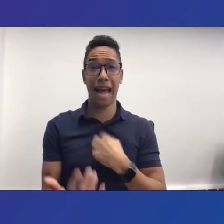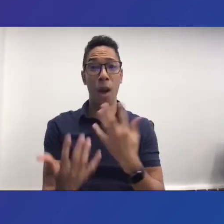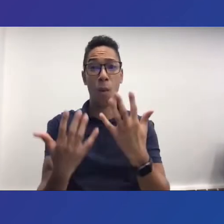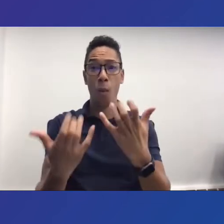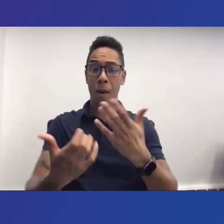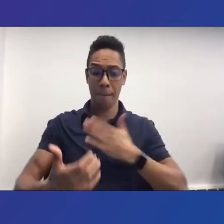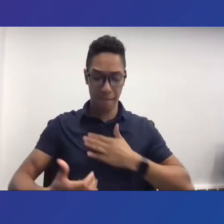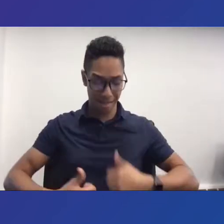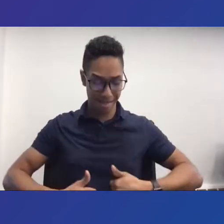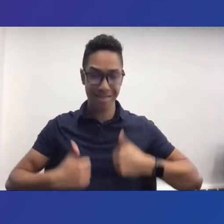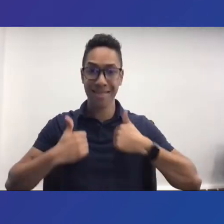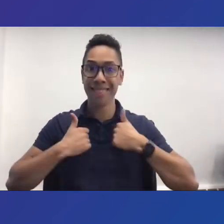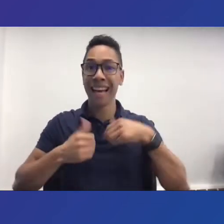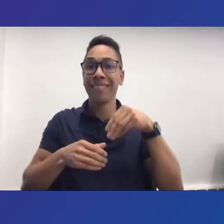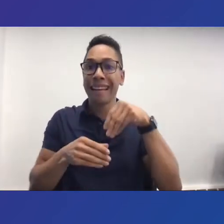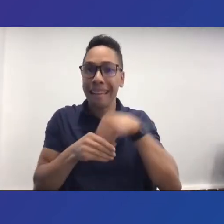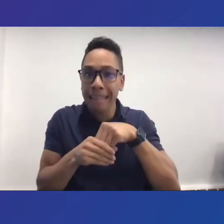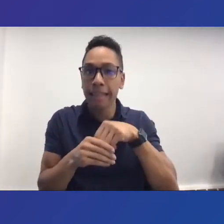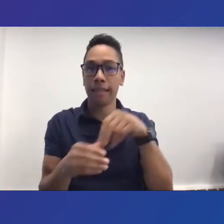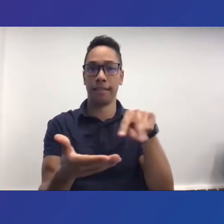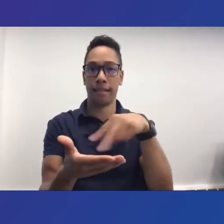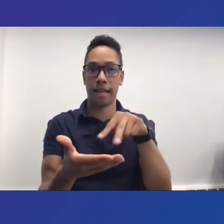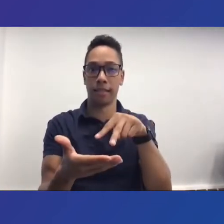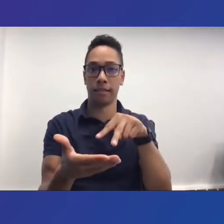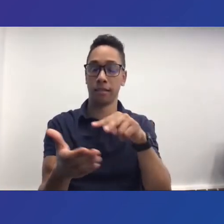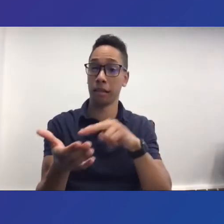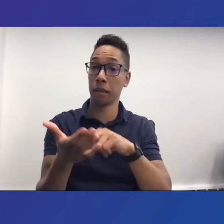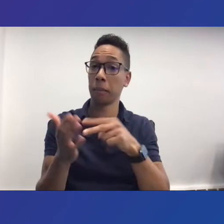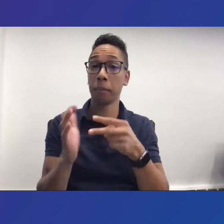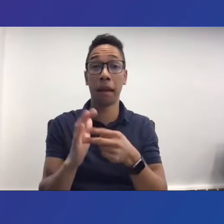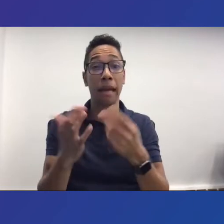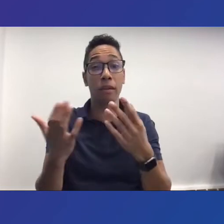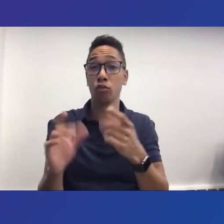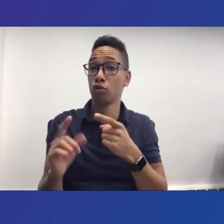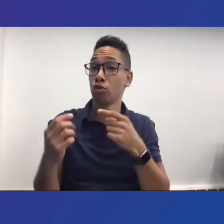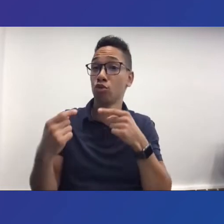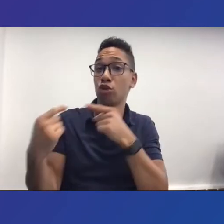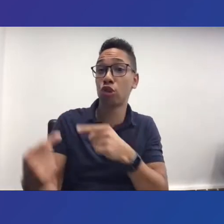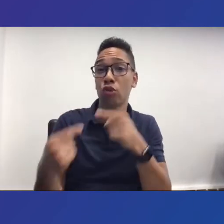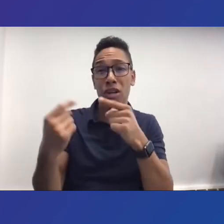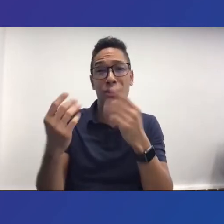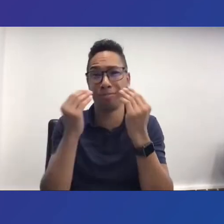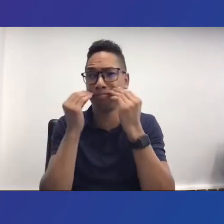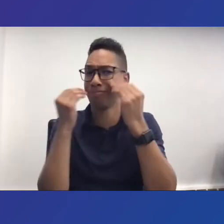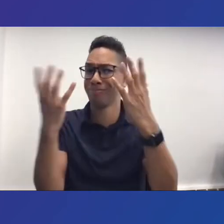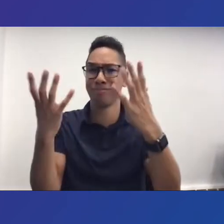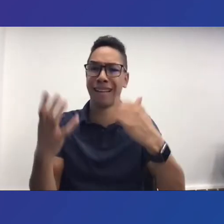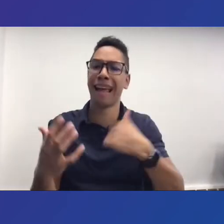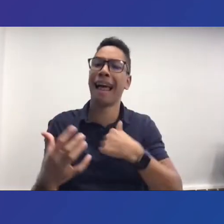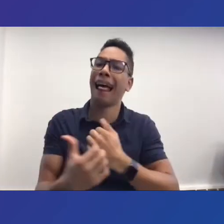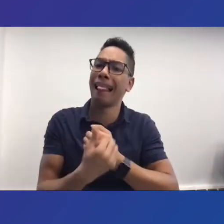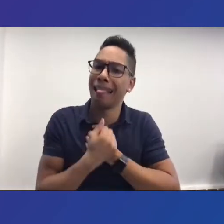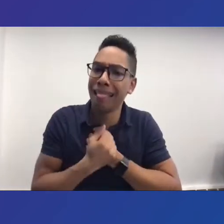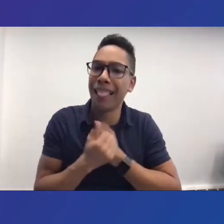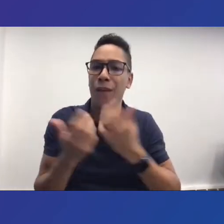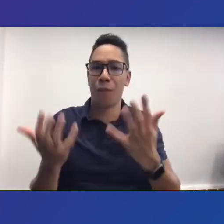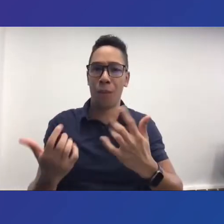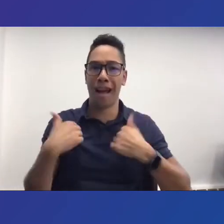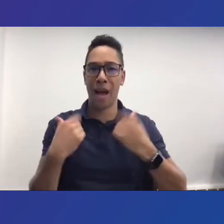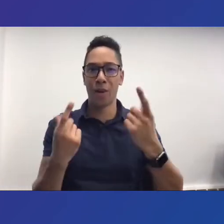so whatever struggles that comes with it, I love the fact that I wake up and do what I love to do, whether it be teaching, rehearsing,